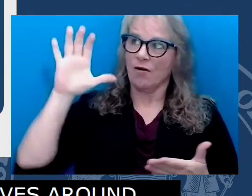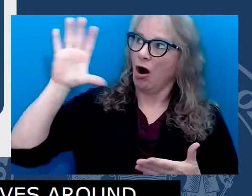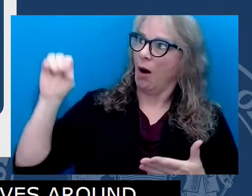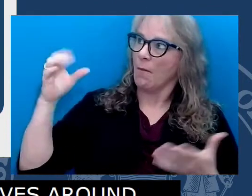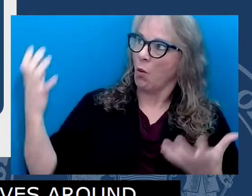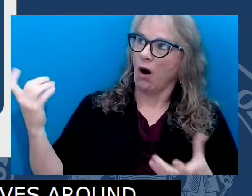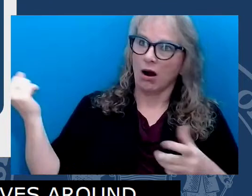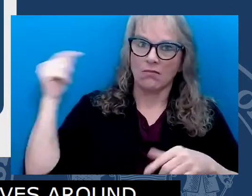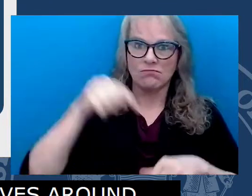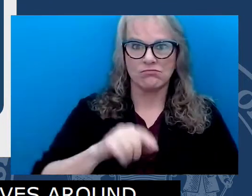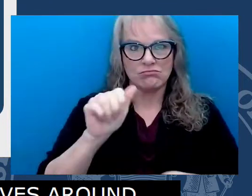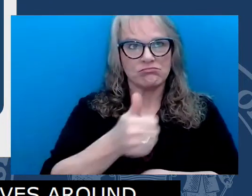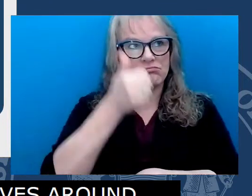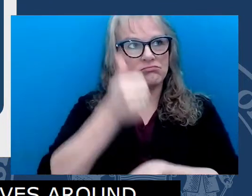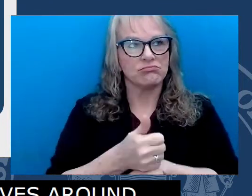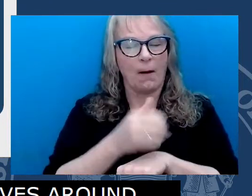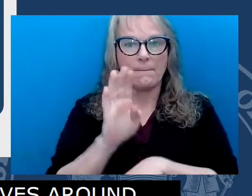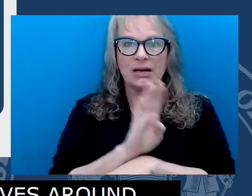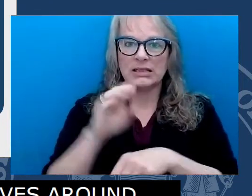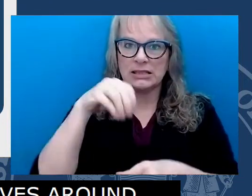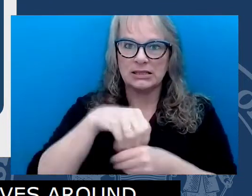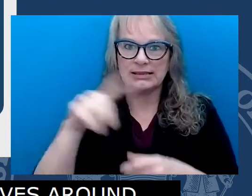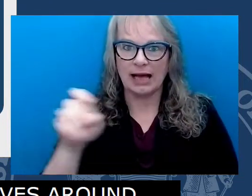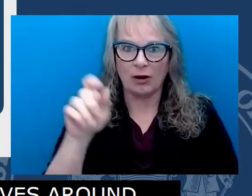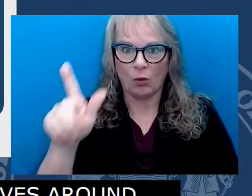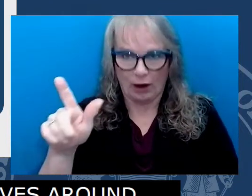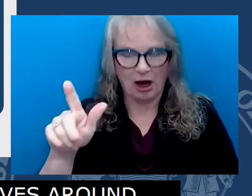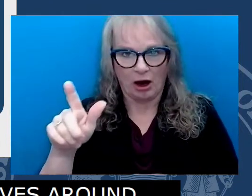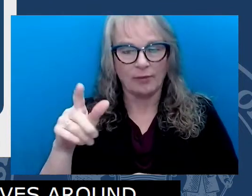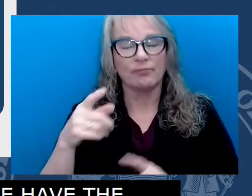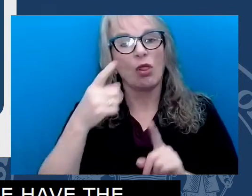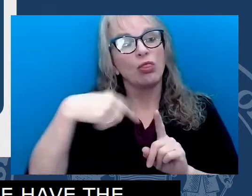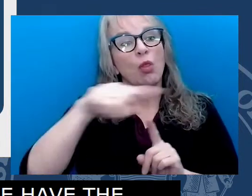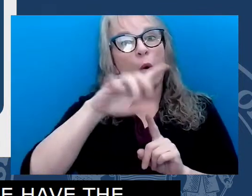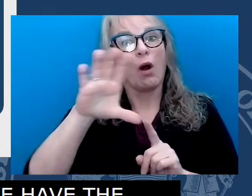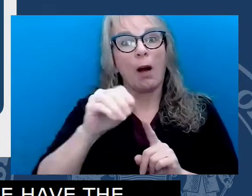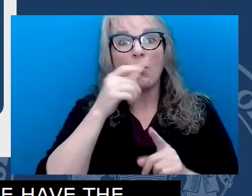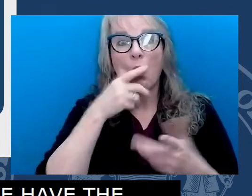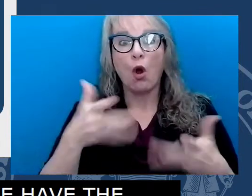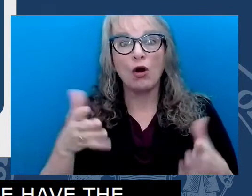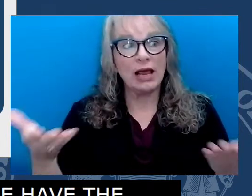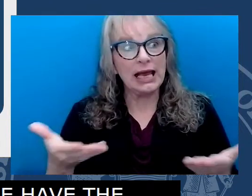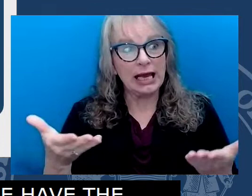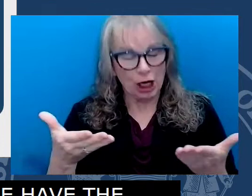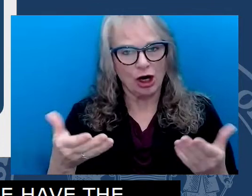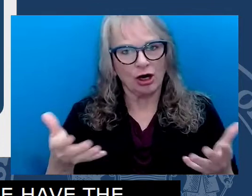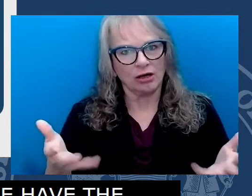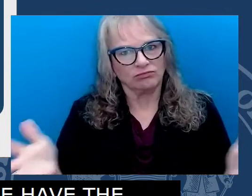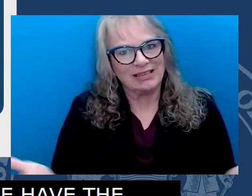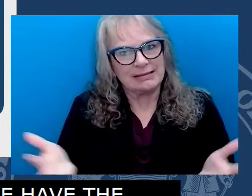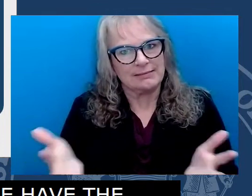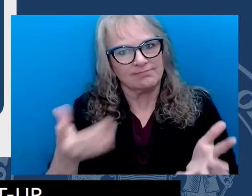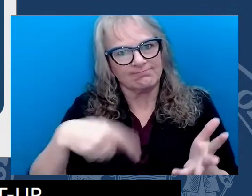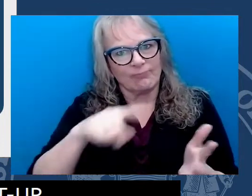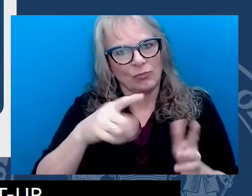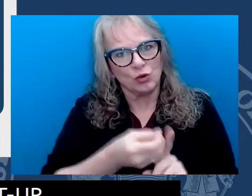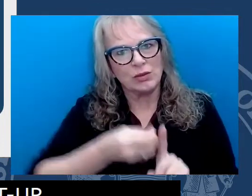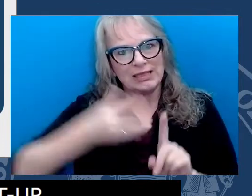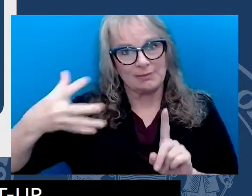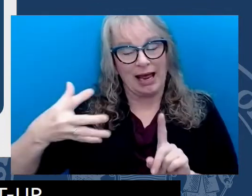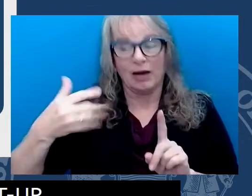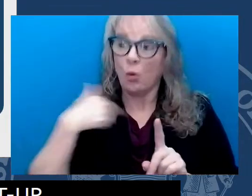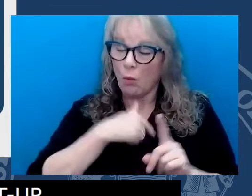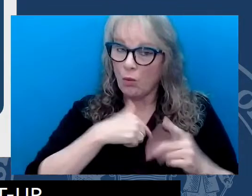businesses, and for the companies that are already here to expand. We've had some real success, notwithstanding